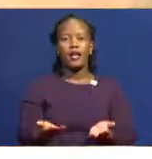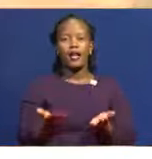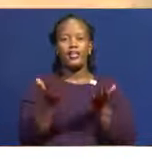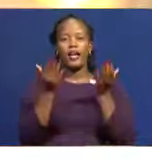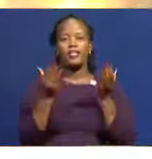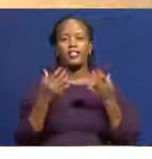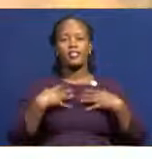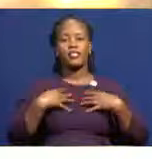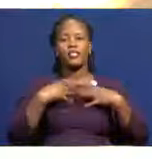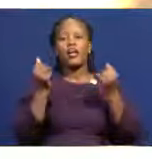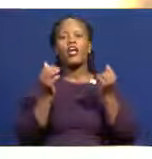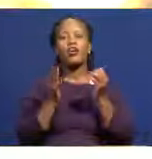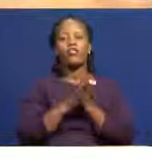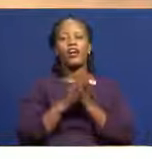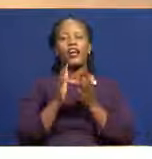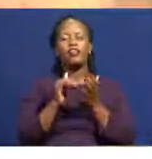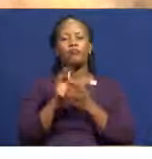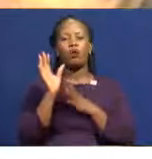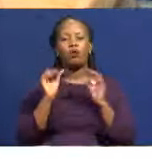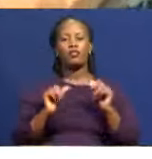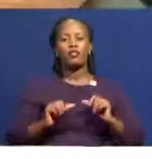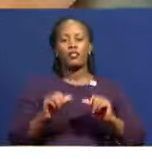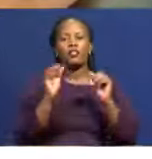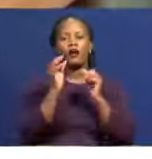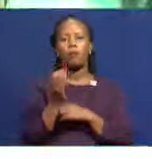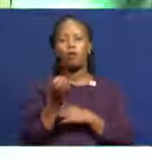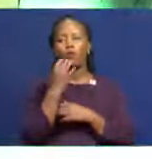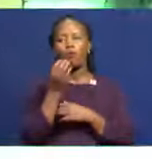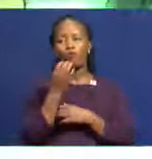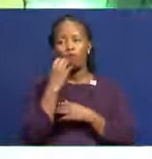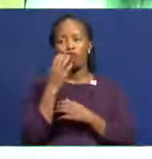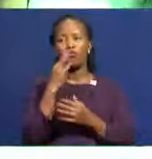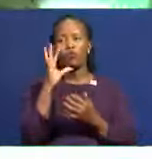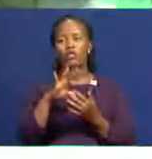healthier and more sustainable food choices.